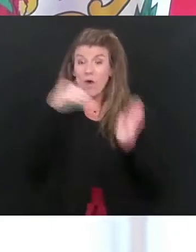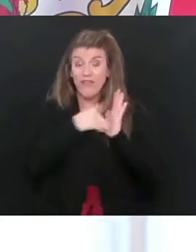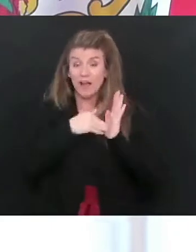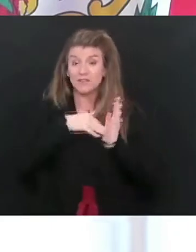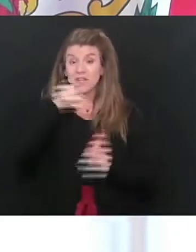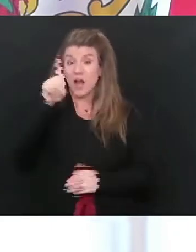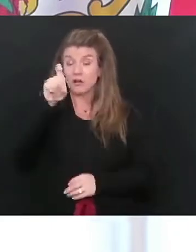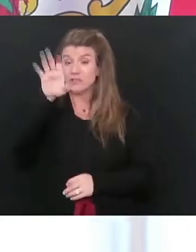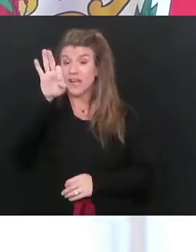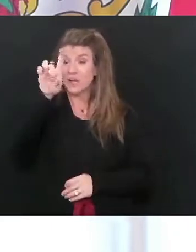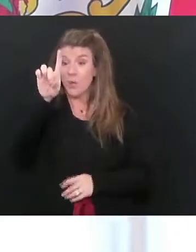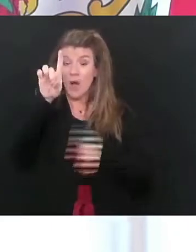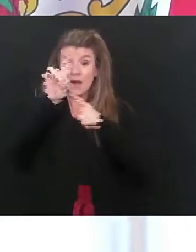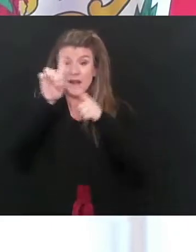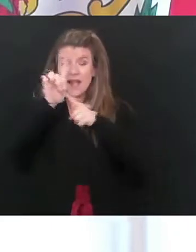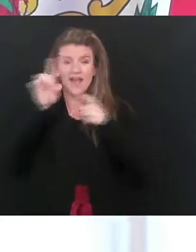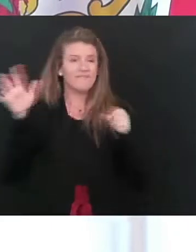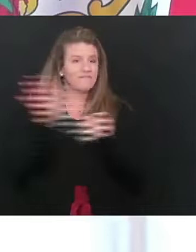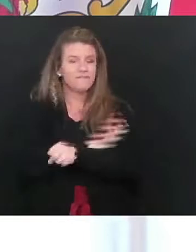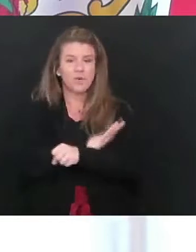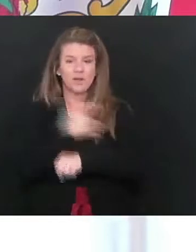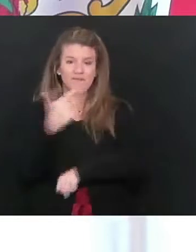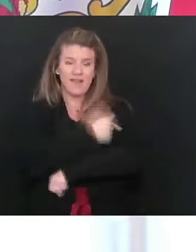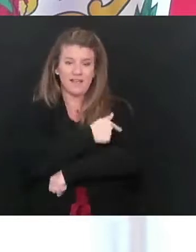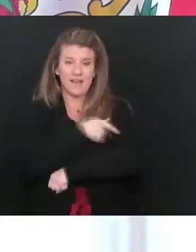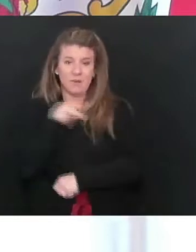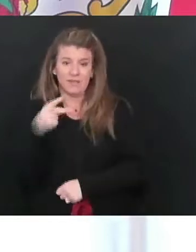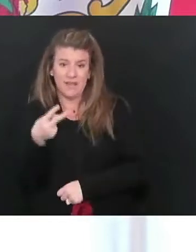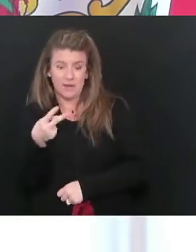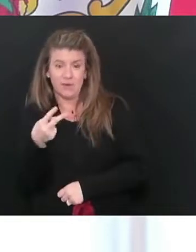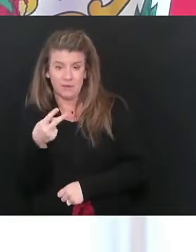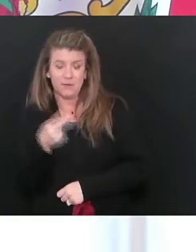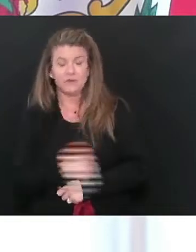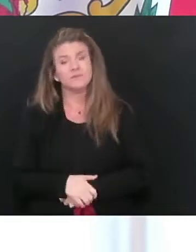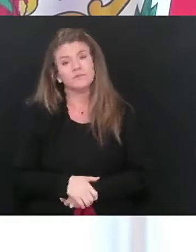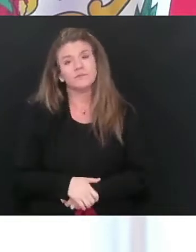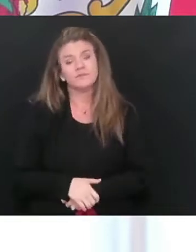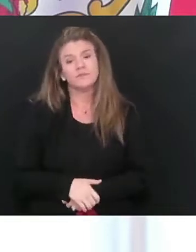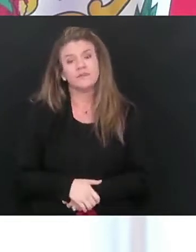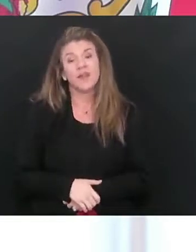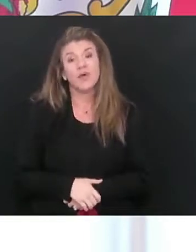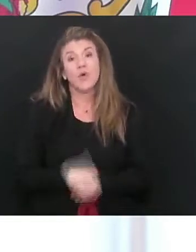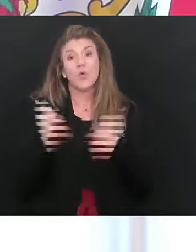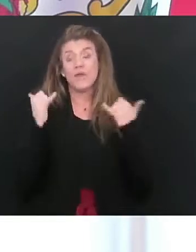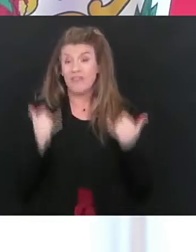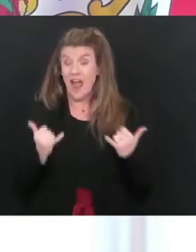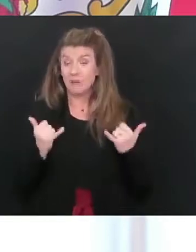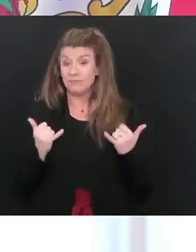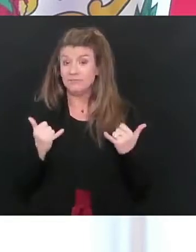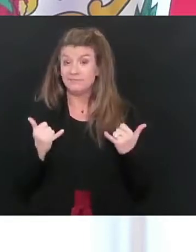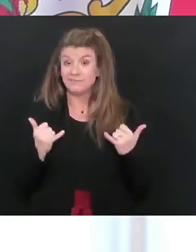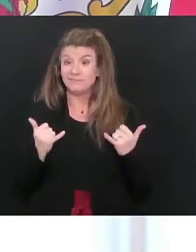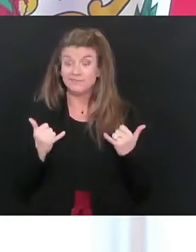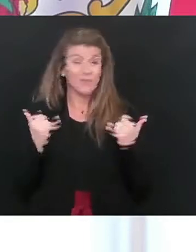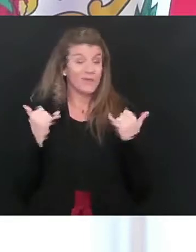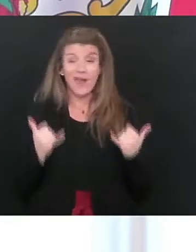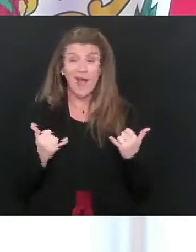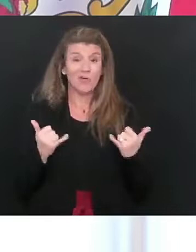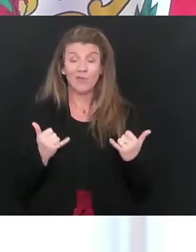154,191 of them have gotten fully vaccinated with the second shot. We have now, this